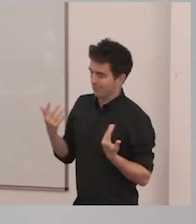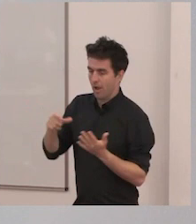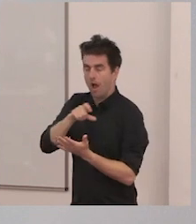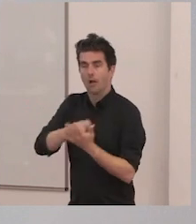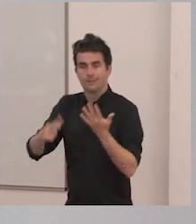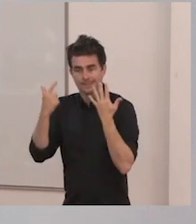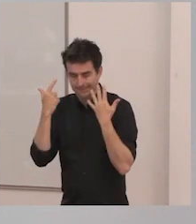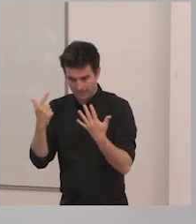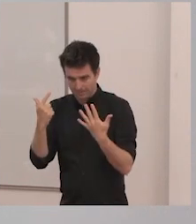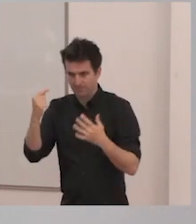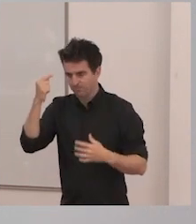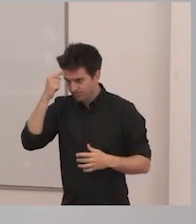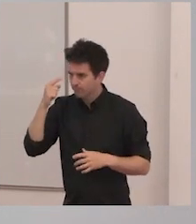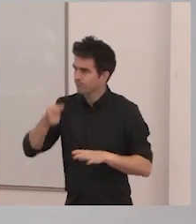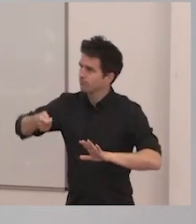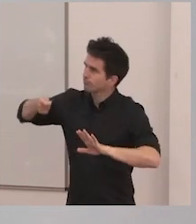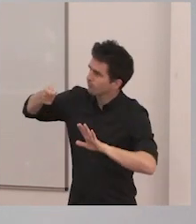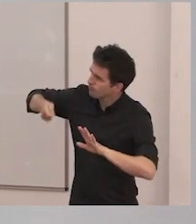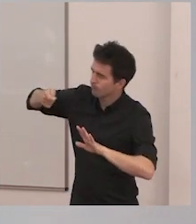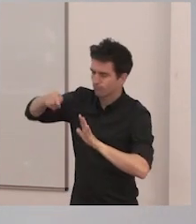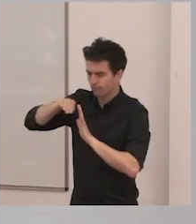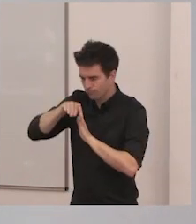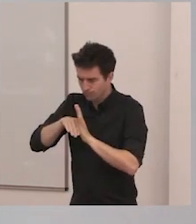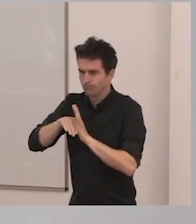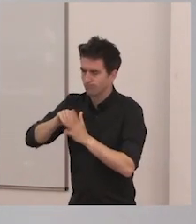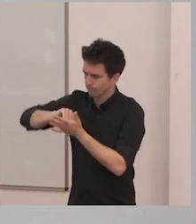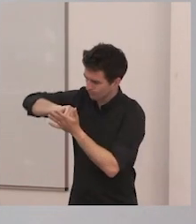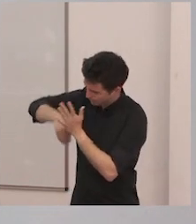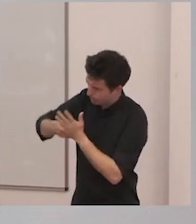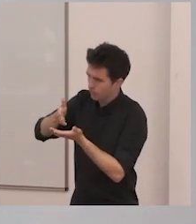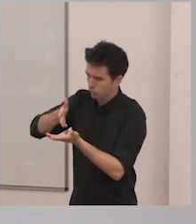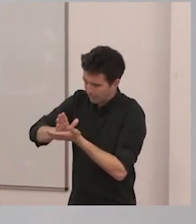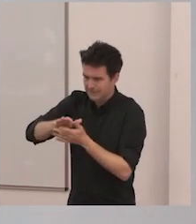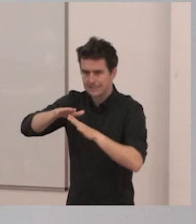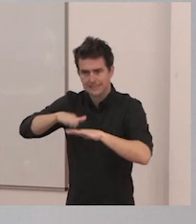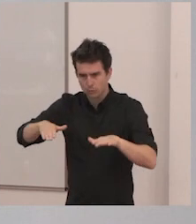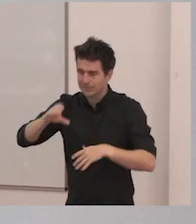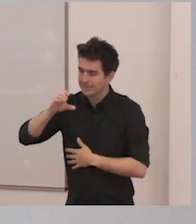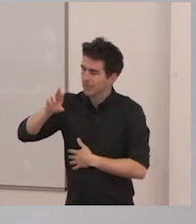CRPD, the specialist treaty with regard to children with disabilities.